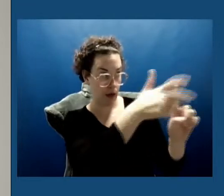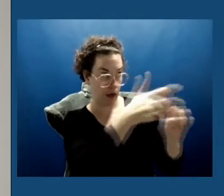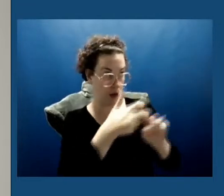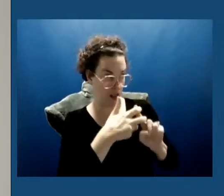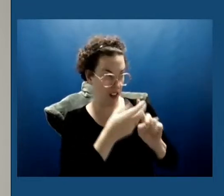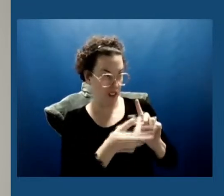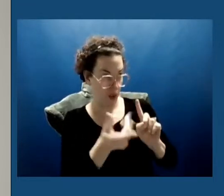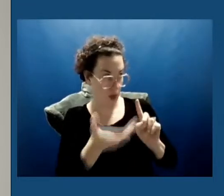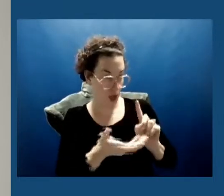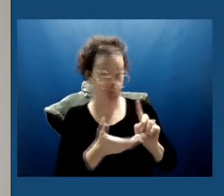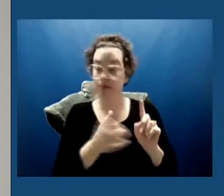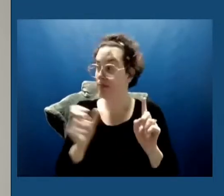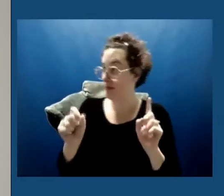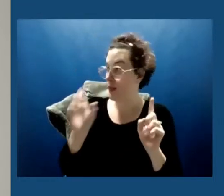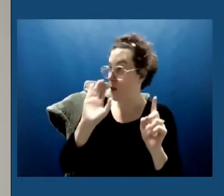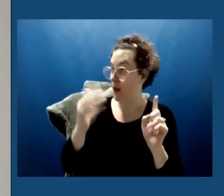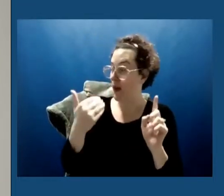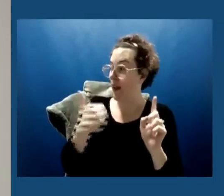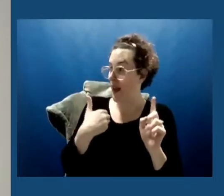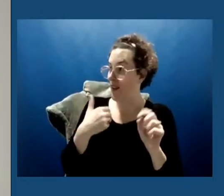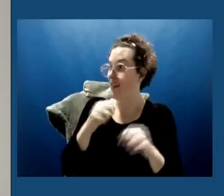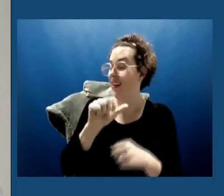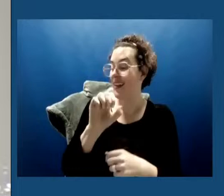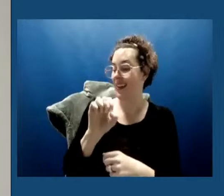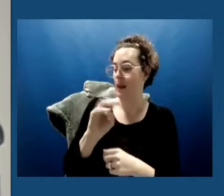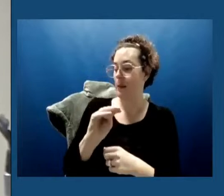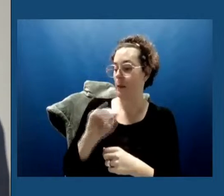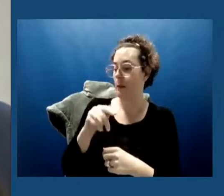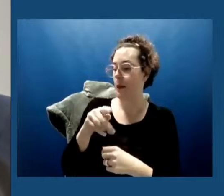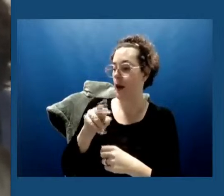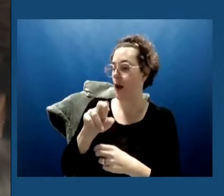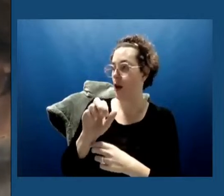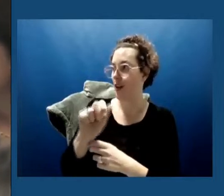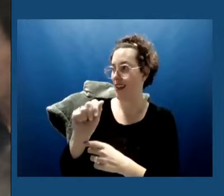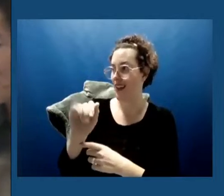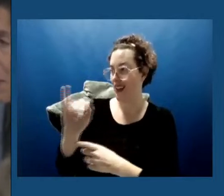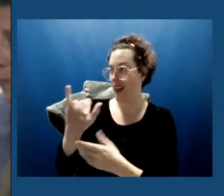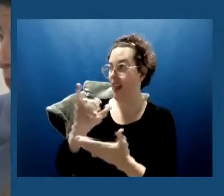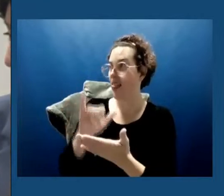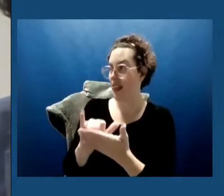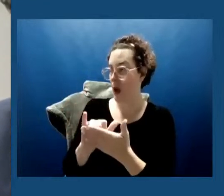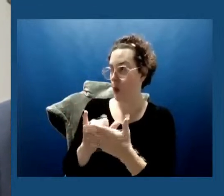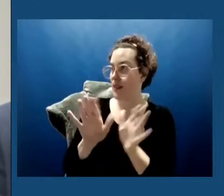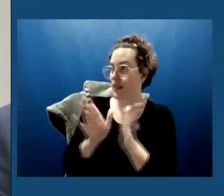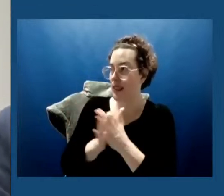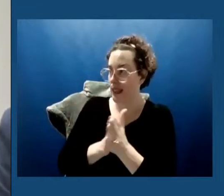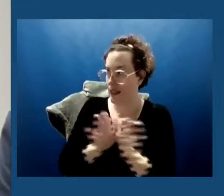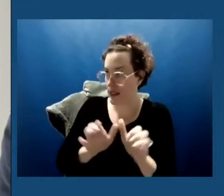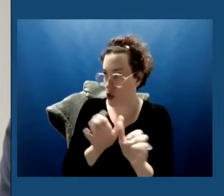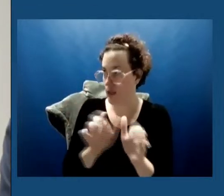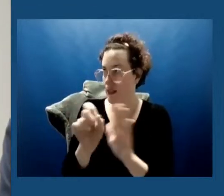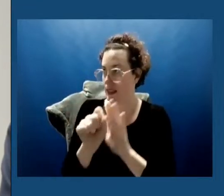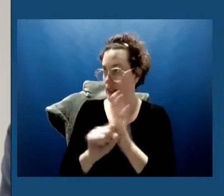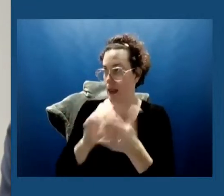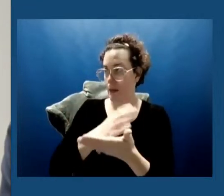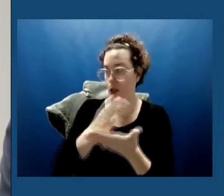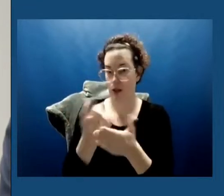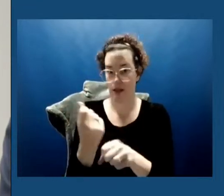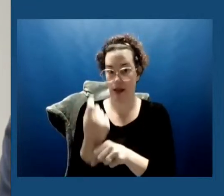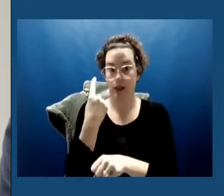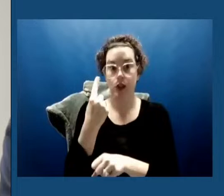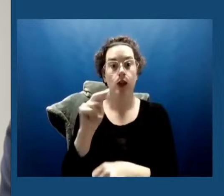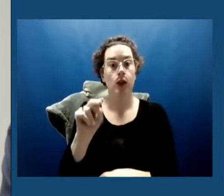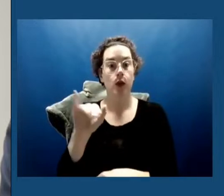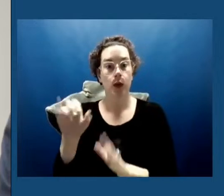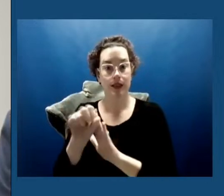want. We have Empire AI, which was an initiative in our state budget last year. New York State is in the process right